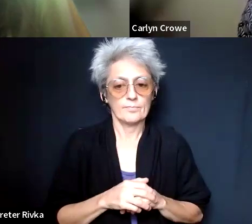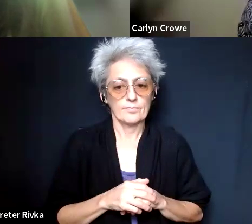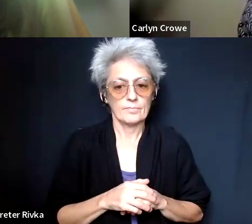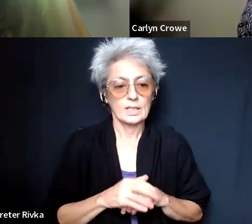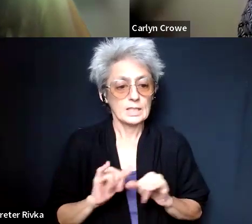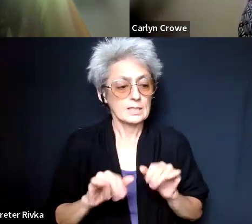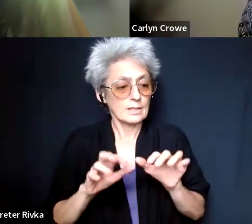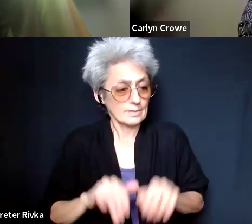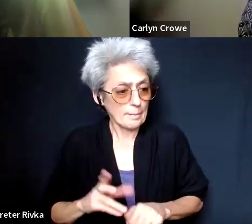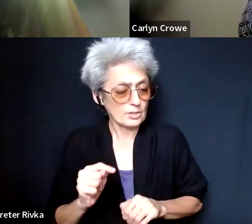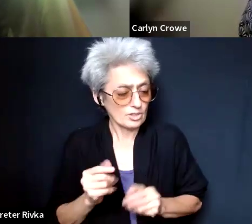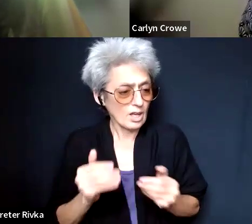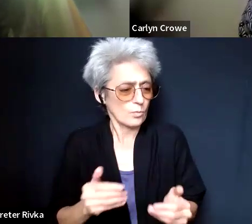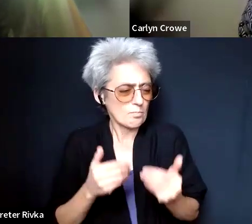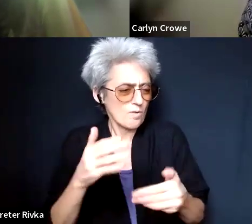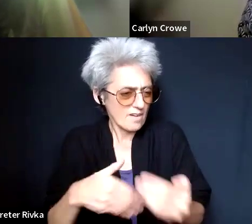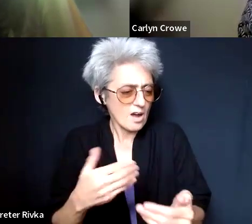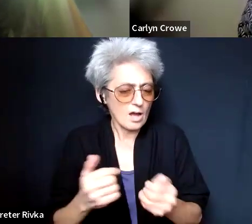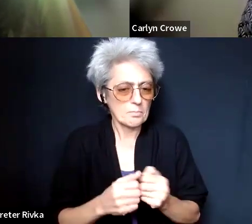moving on. Yes.